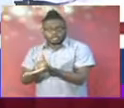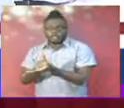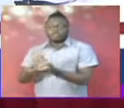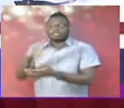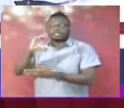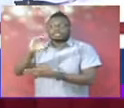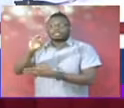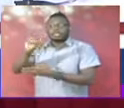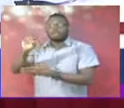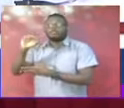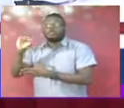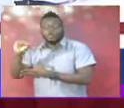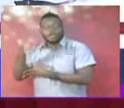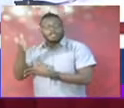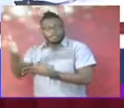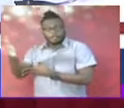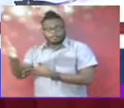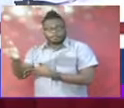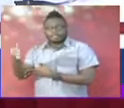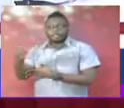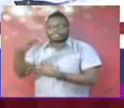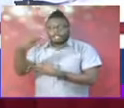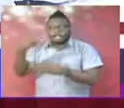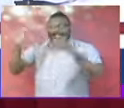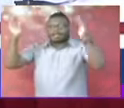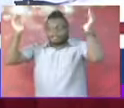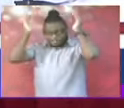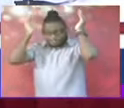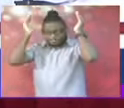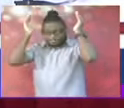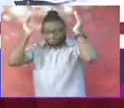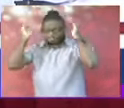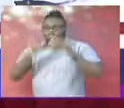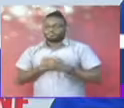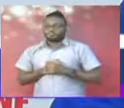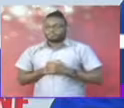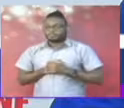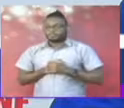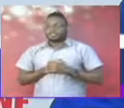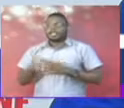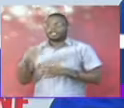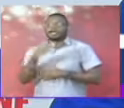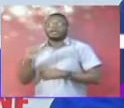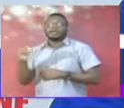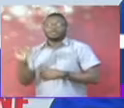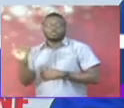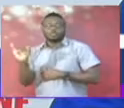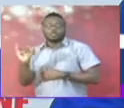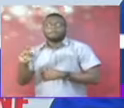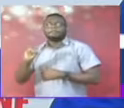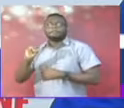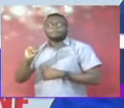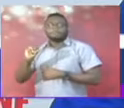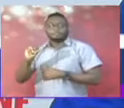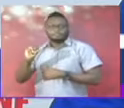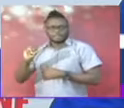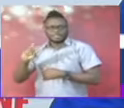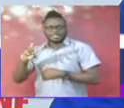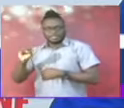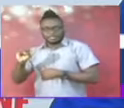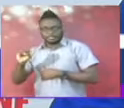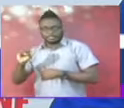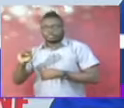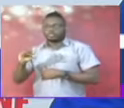Officer, Dr. Avery Hines, Technical Director, Epidemiology, and Ms. Lizana Guerra, Chief